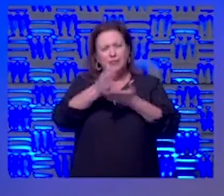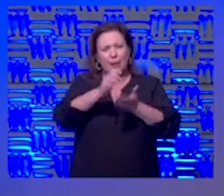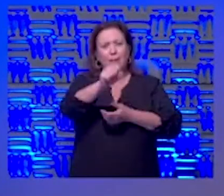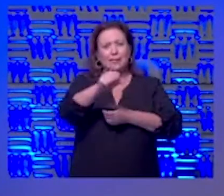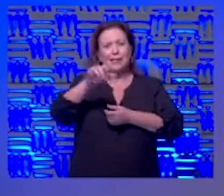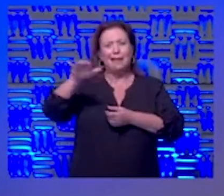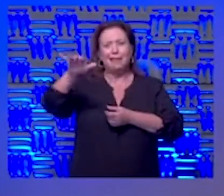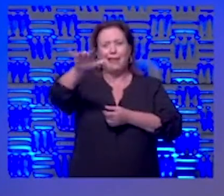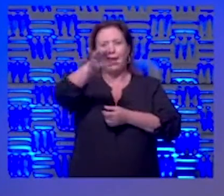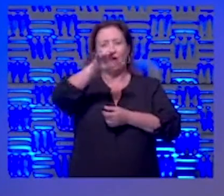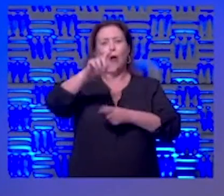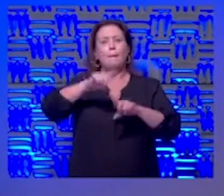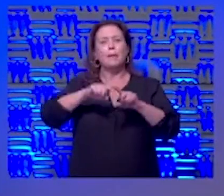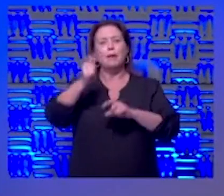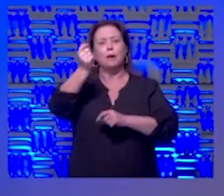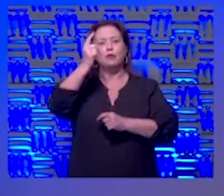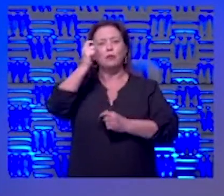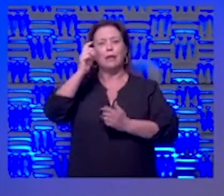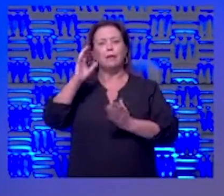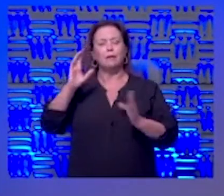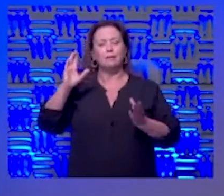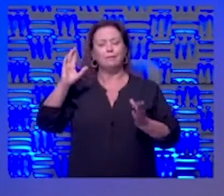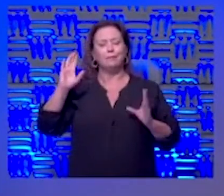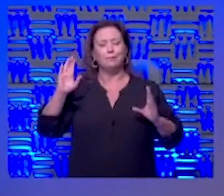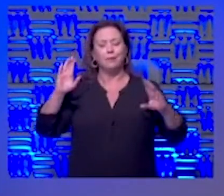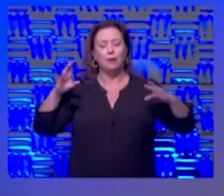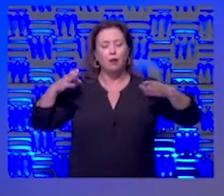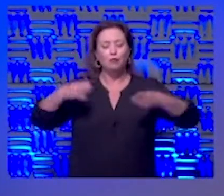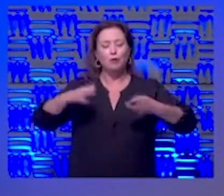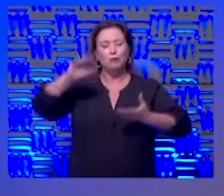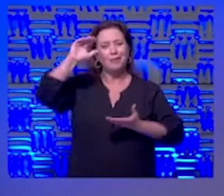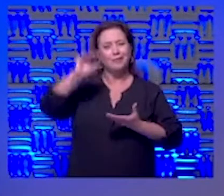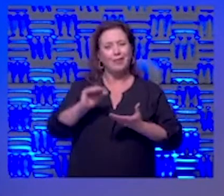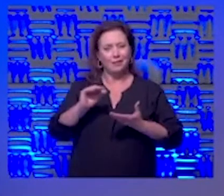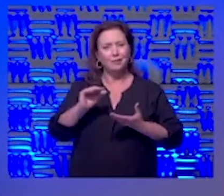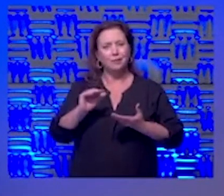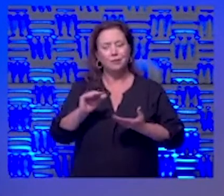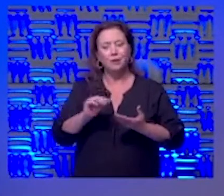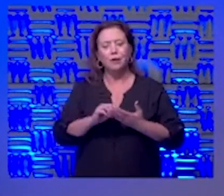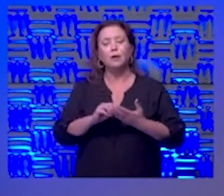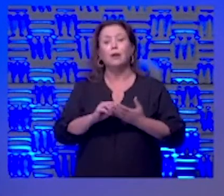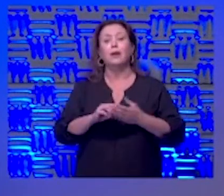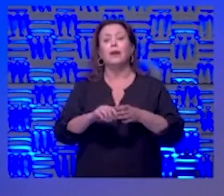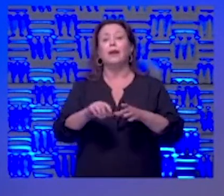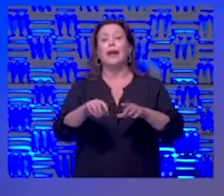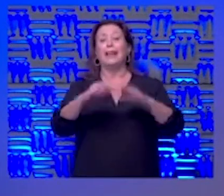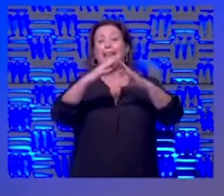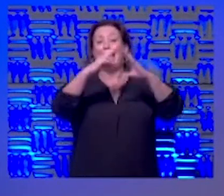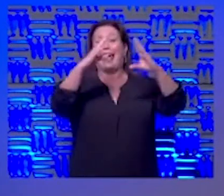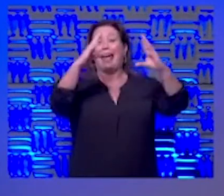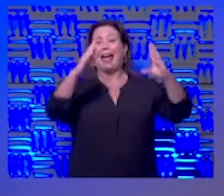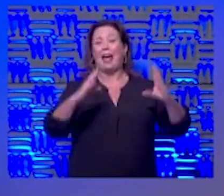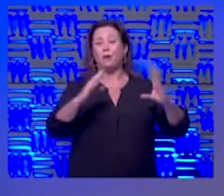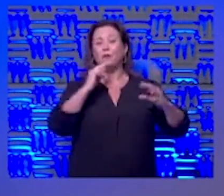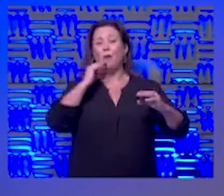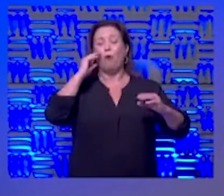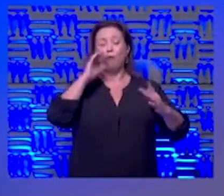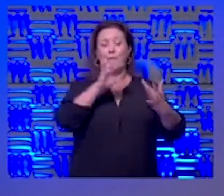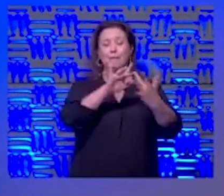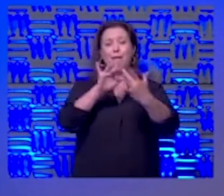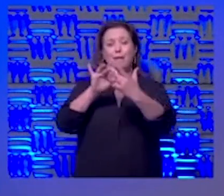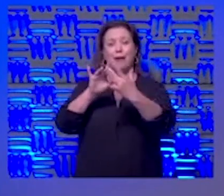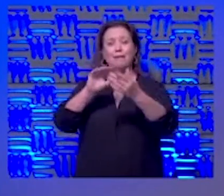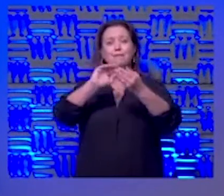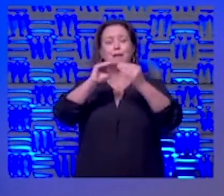you're decreasing the concentration enough. The other thing we have is from the household contacts. We understand that household contact